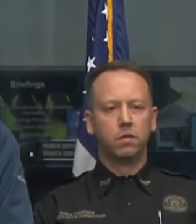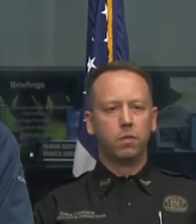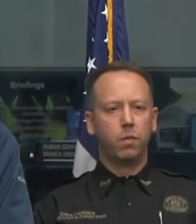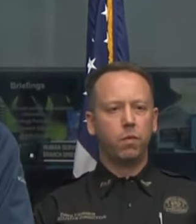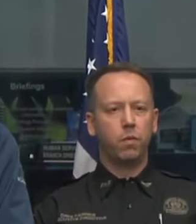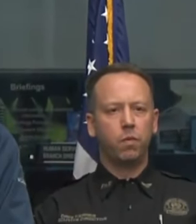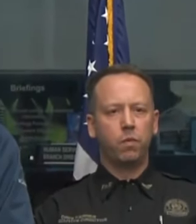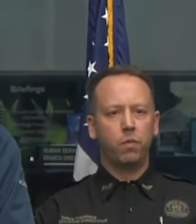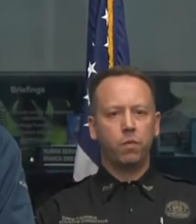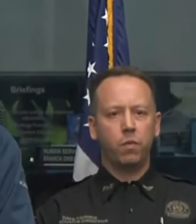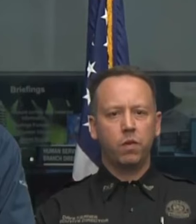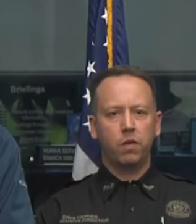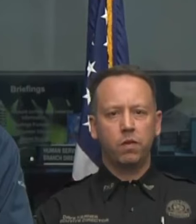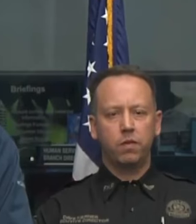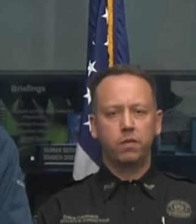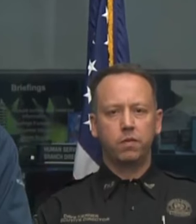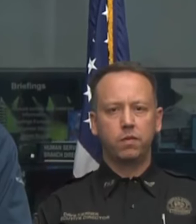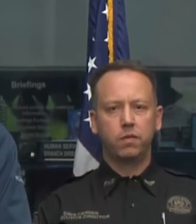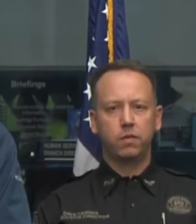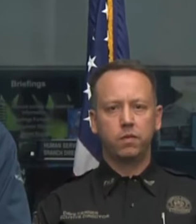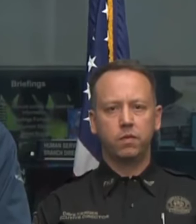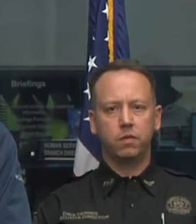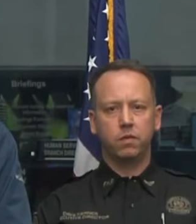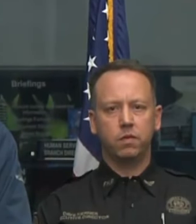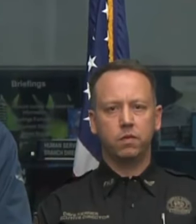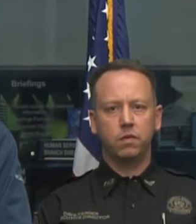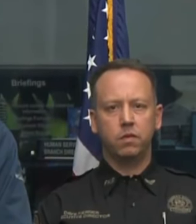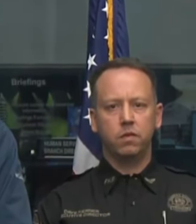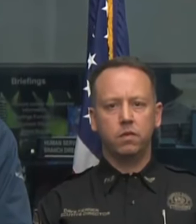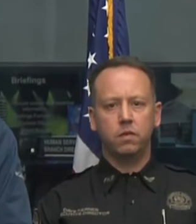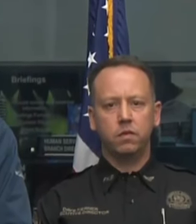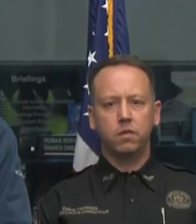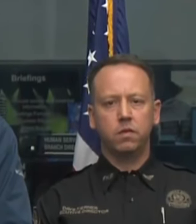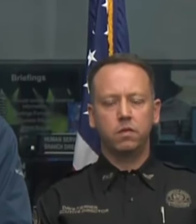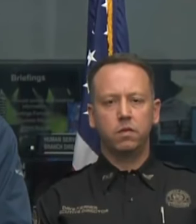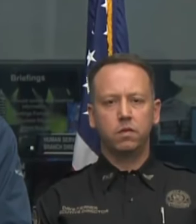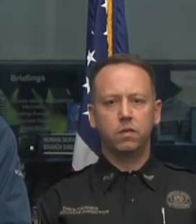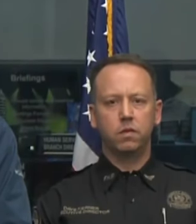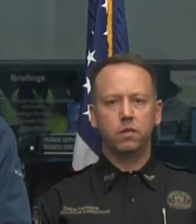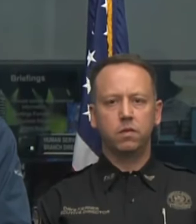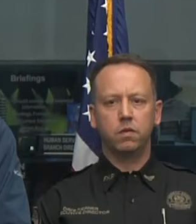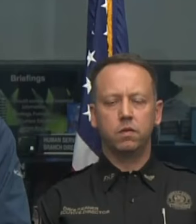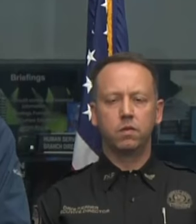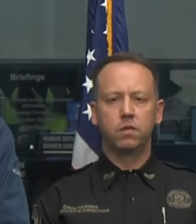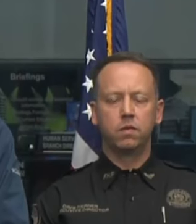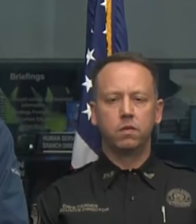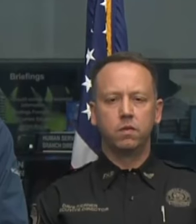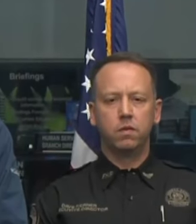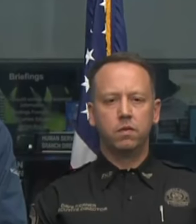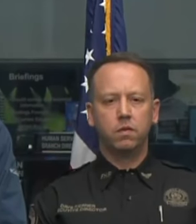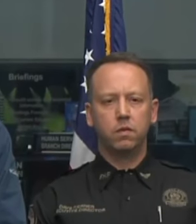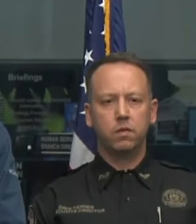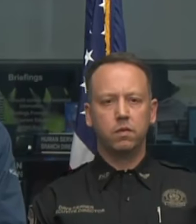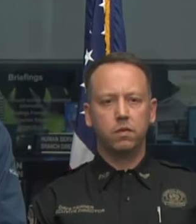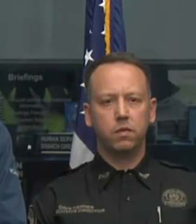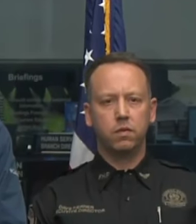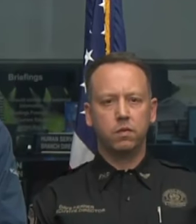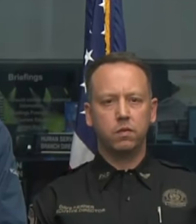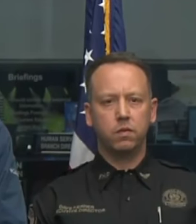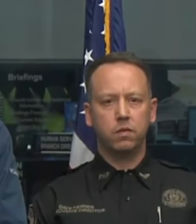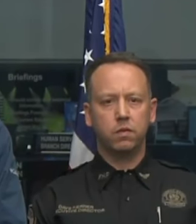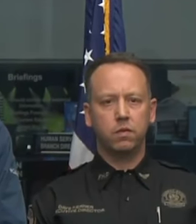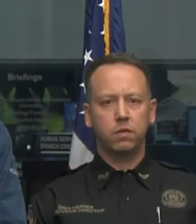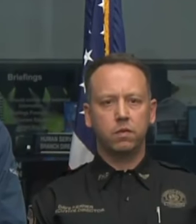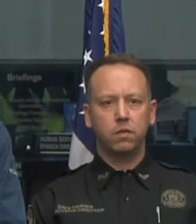storms. I'm joined by Kevin Guthrie, Jared Perdue, Dave Kerner, General John Haas. Hurricane Milton is expected to make landfall